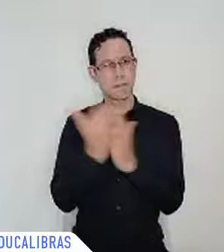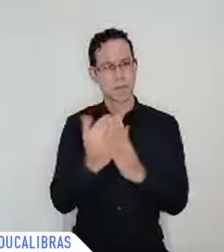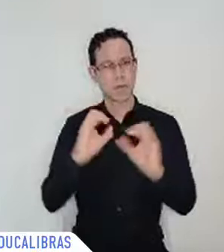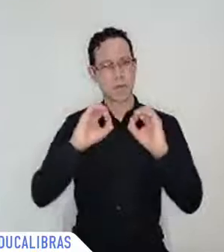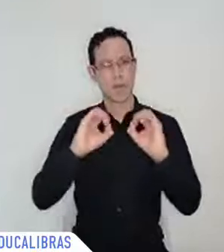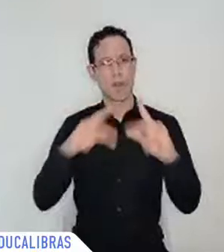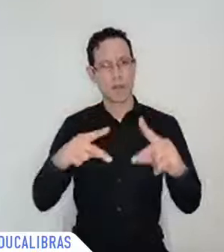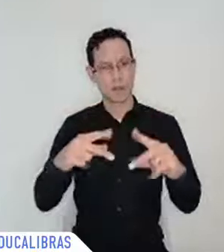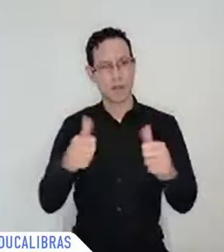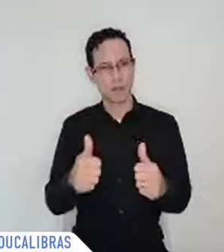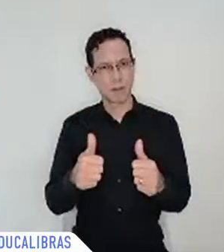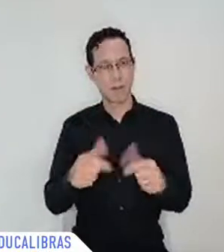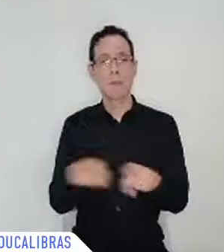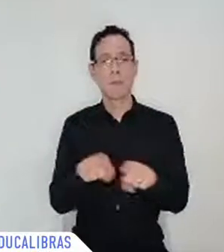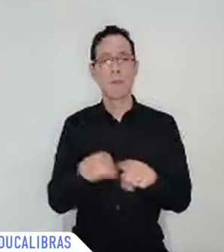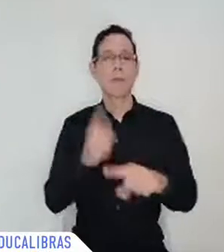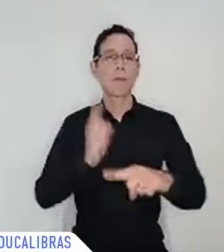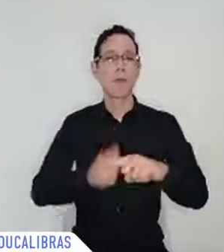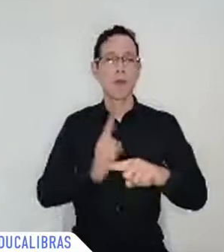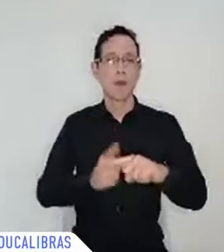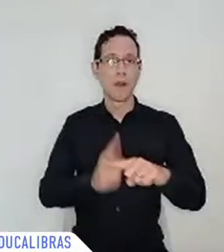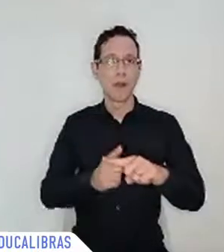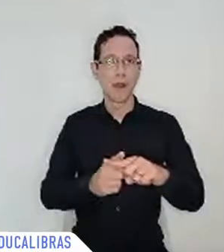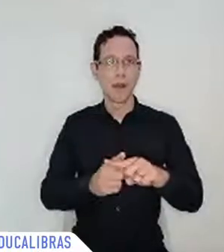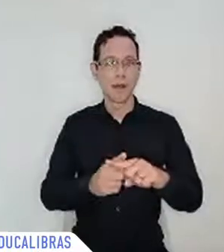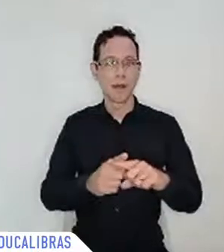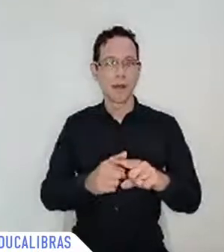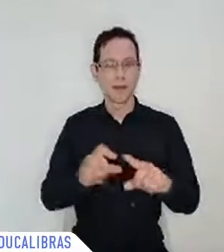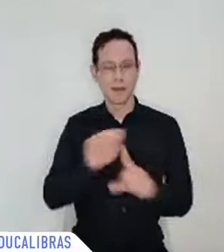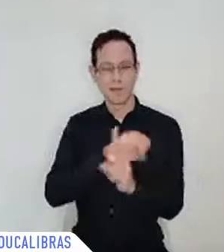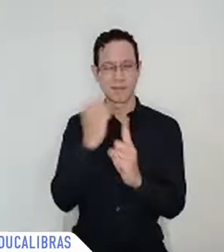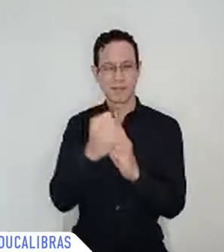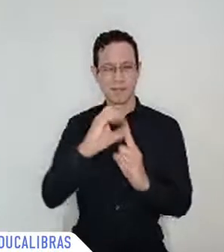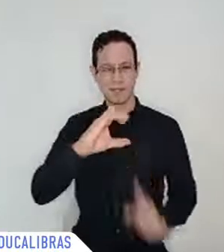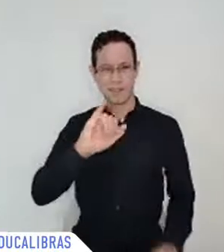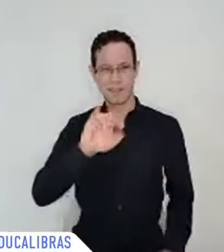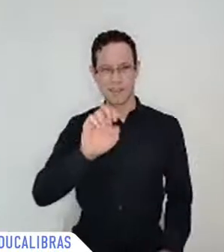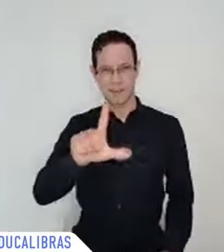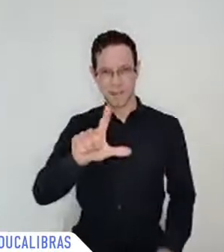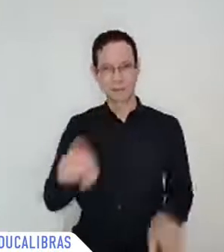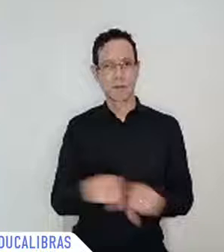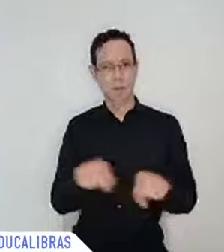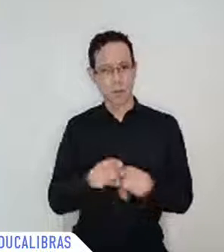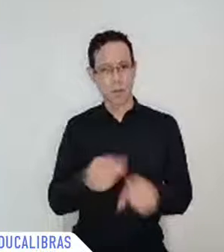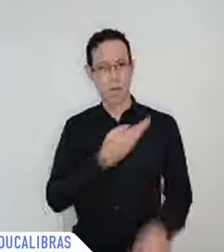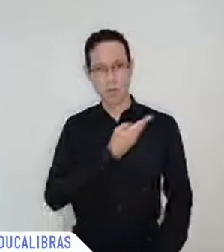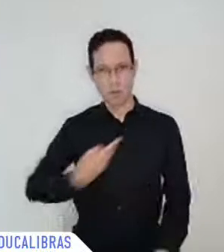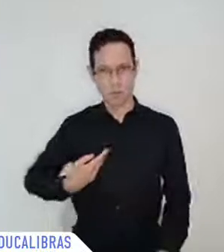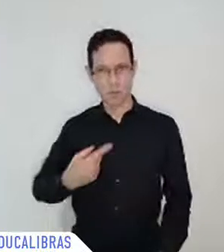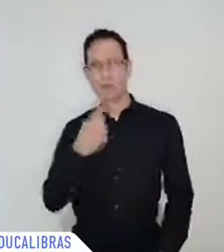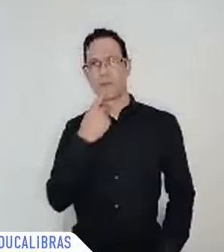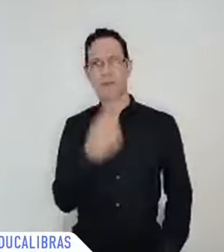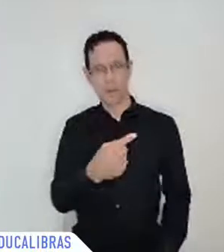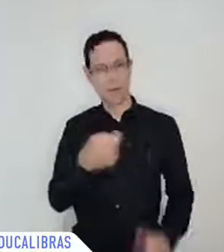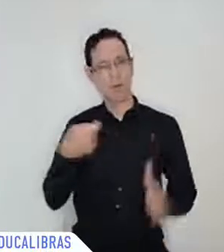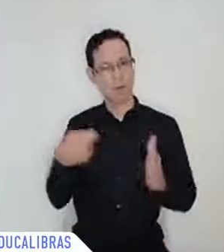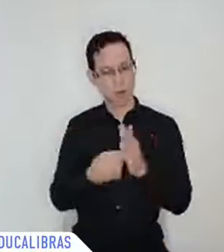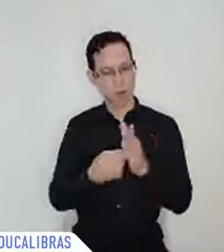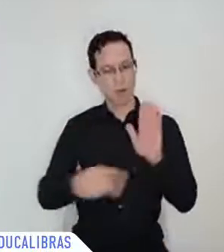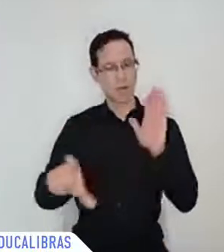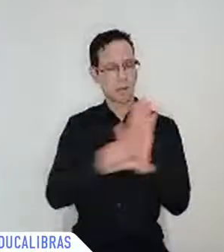Some platforms are more attentive to that, thanks to the pressure of the civil society and some